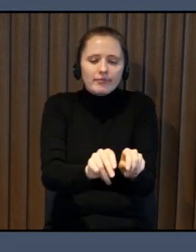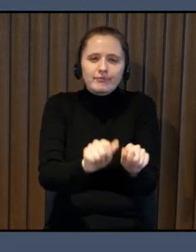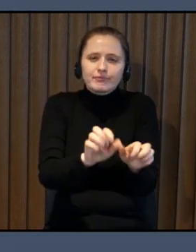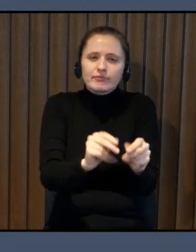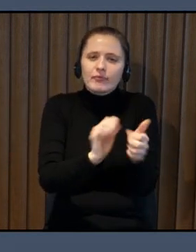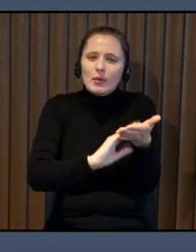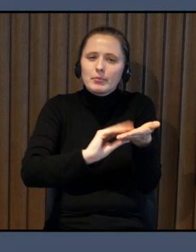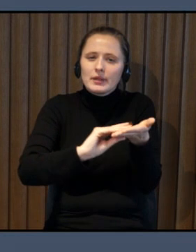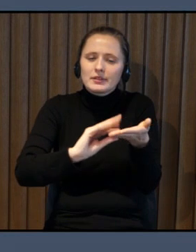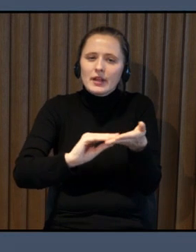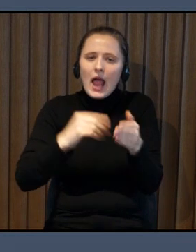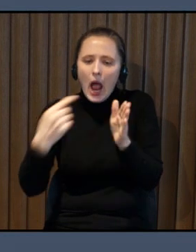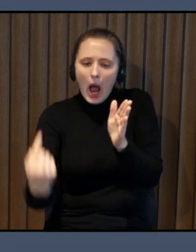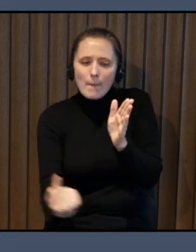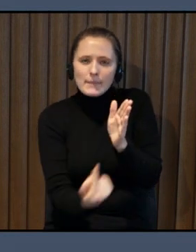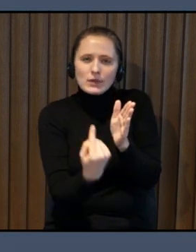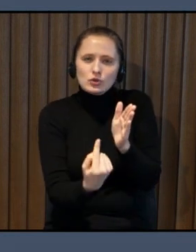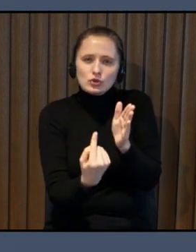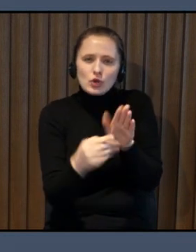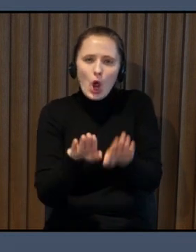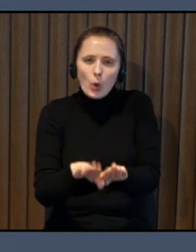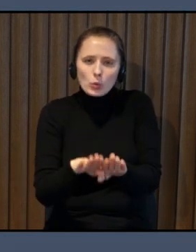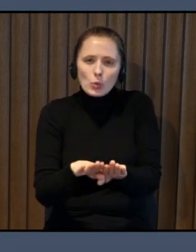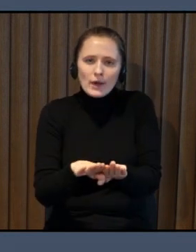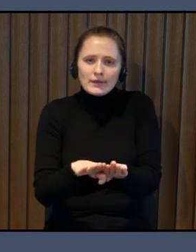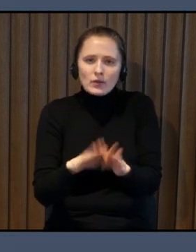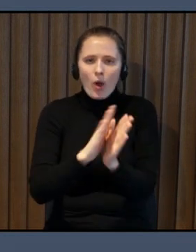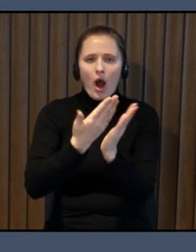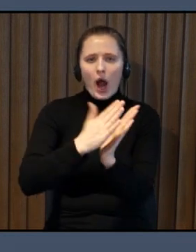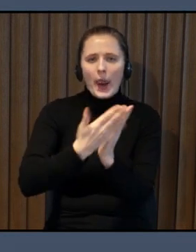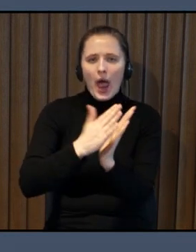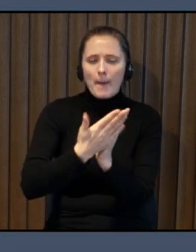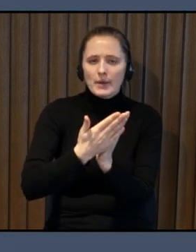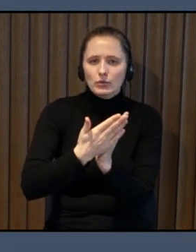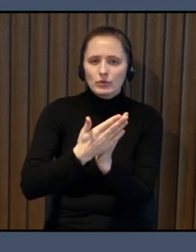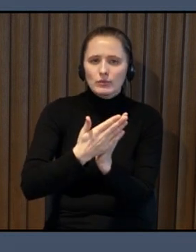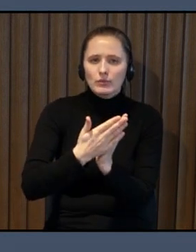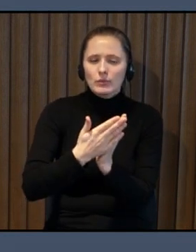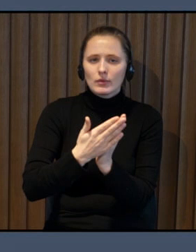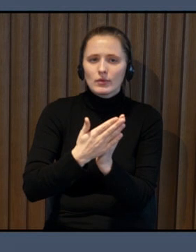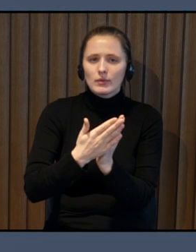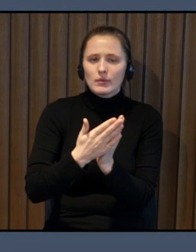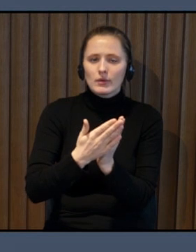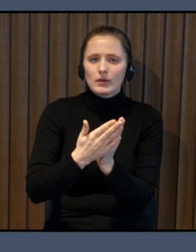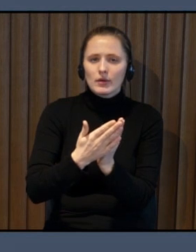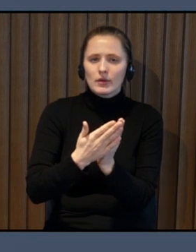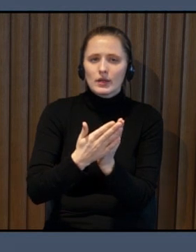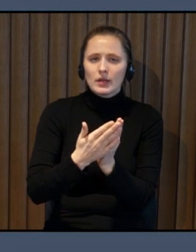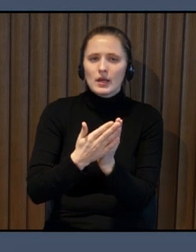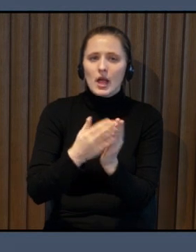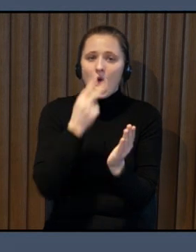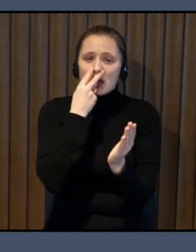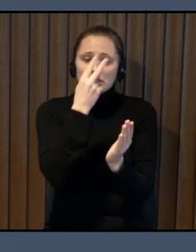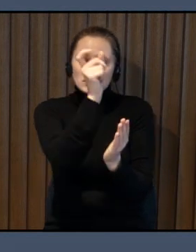down, laying down, and that was easy for people to touch them. And around or under